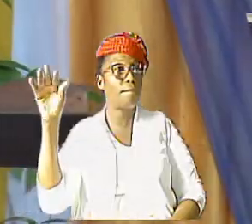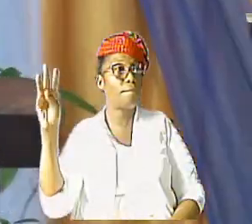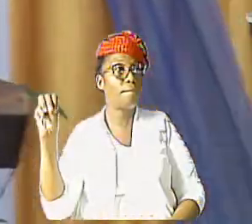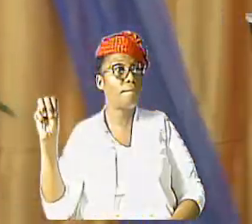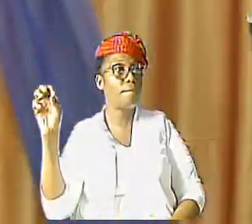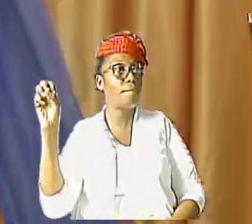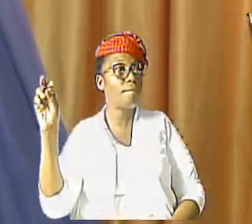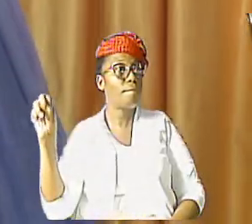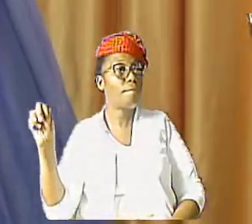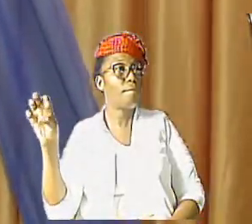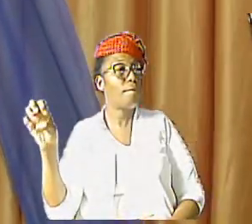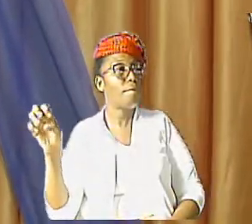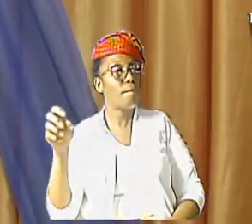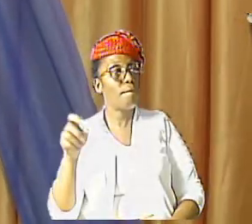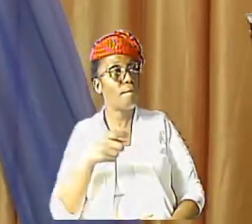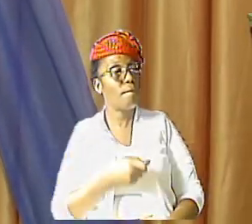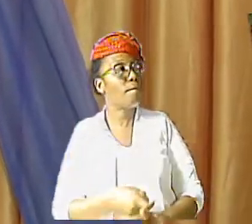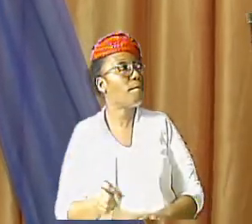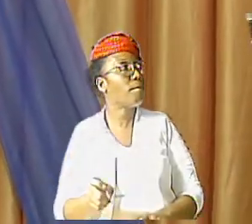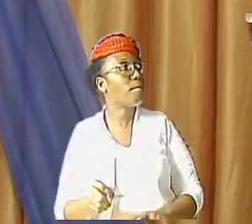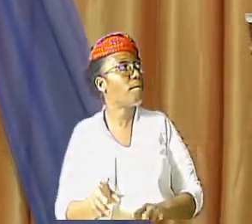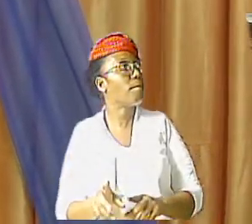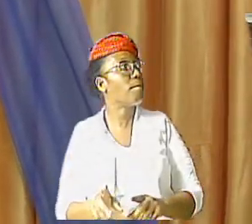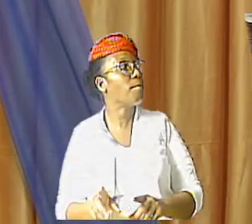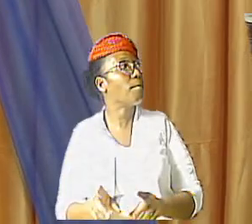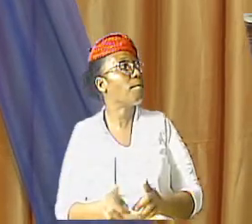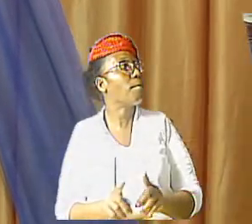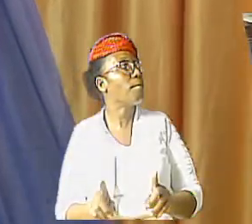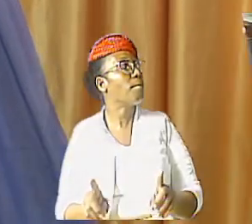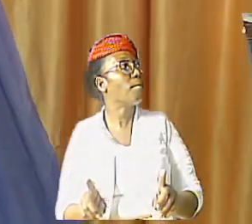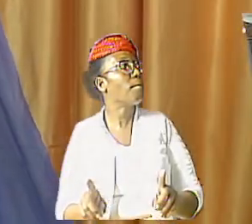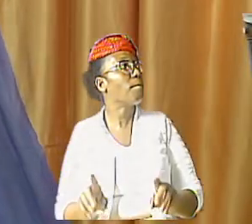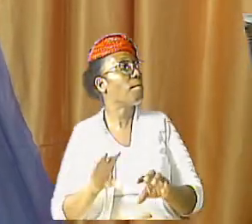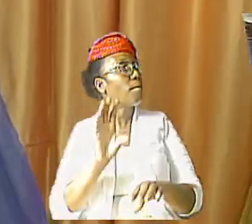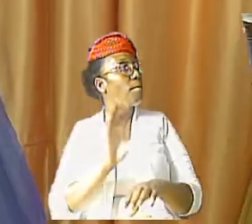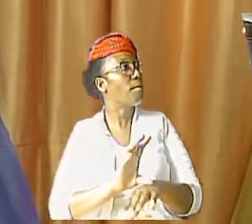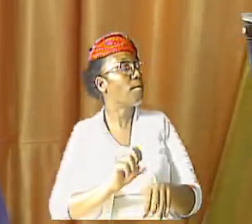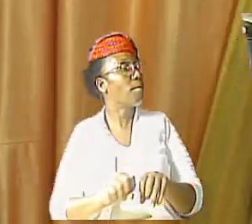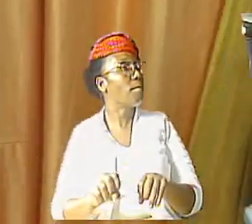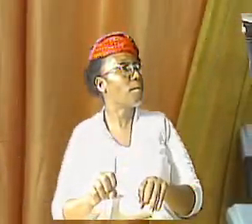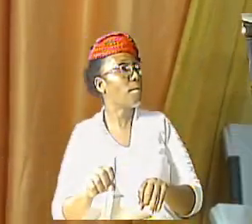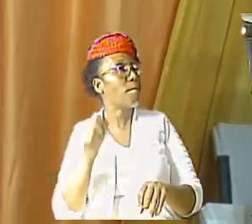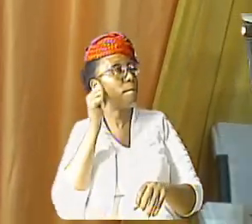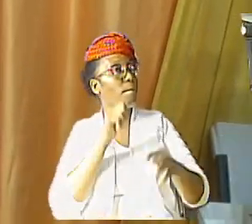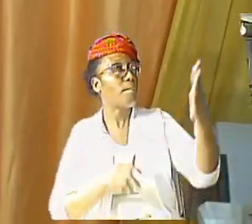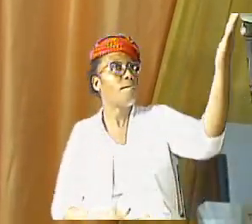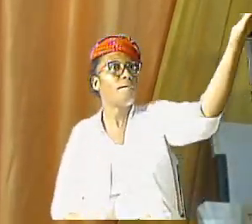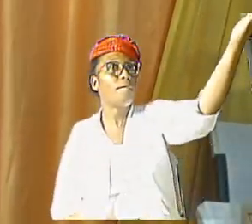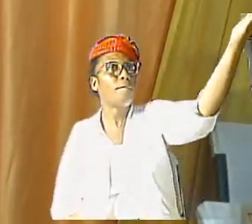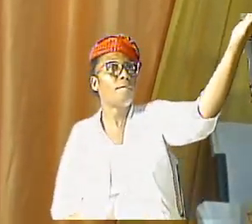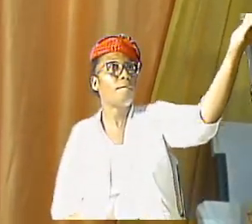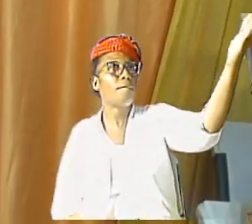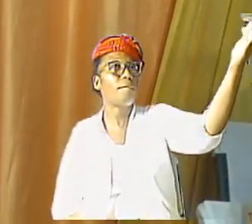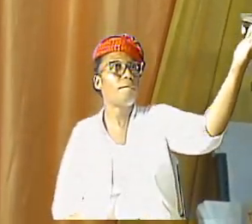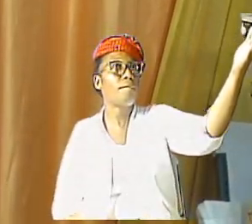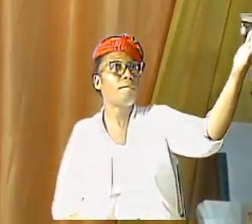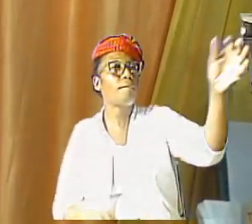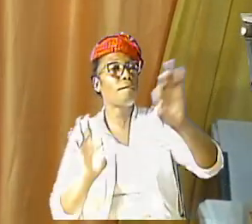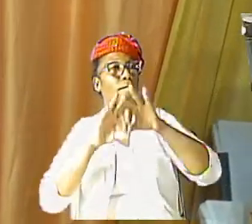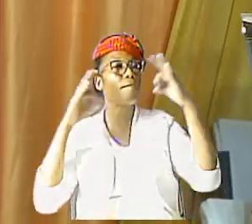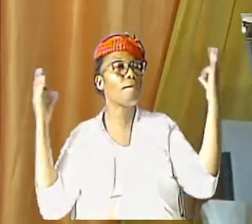but she's from a like precious faith, and she said it's family Sunday, so she's here. So sister Kimon and your